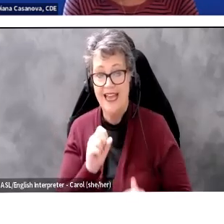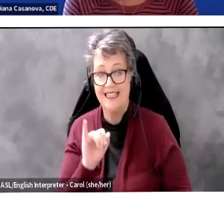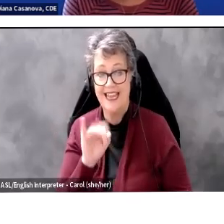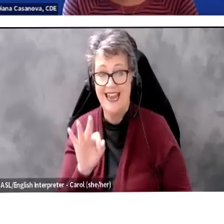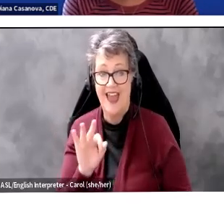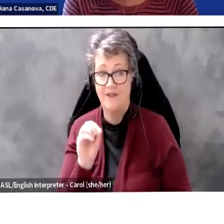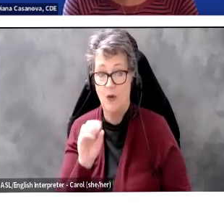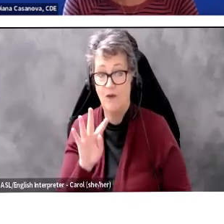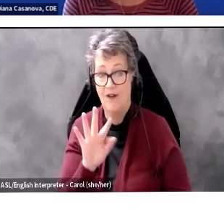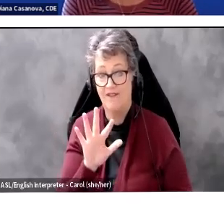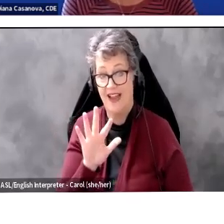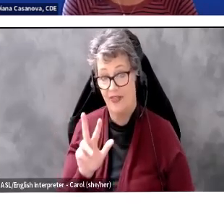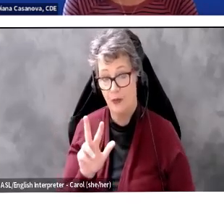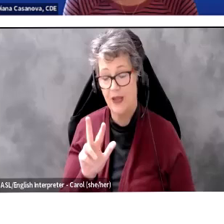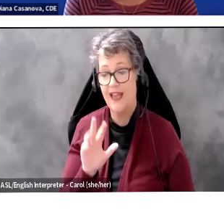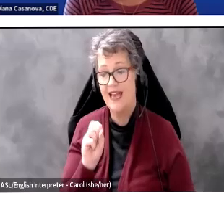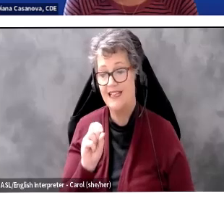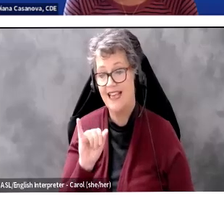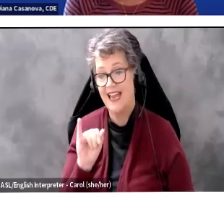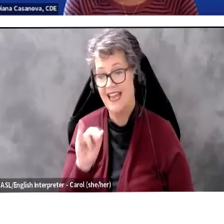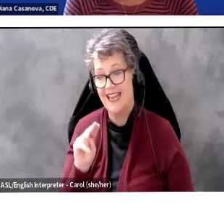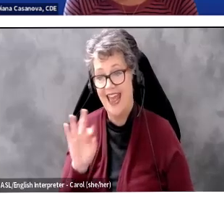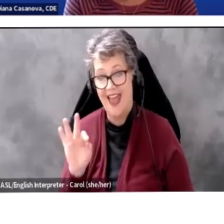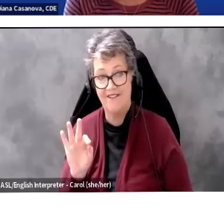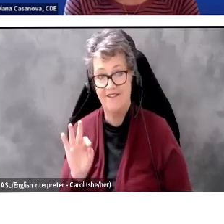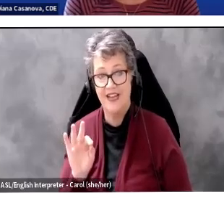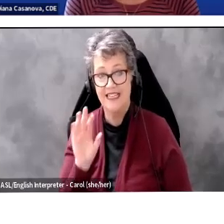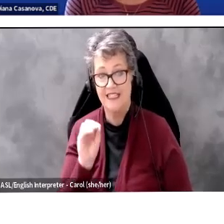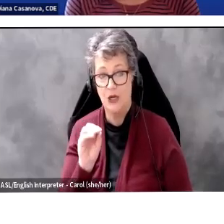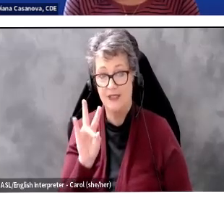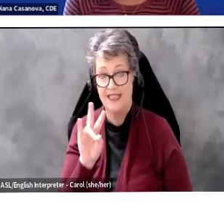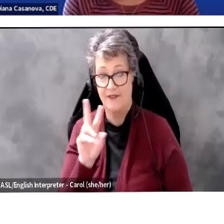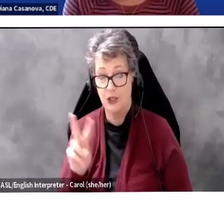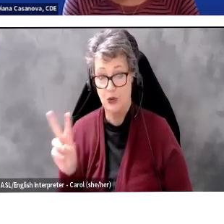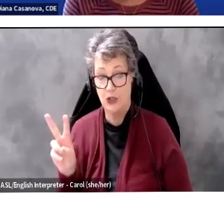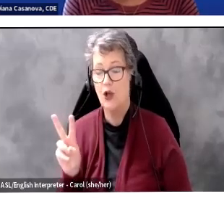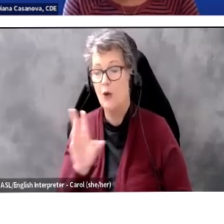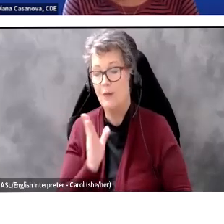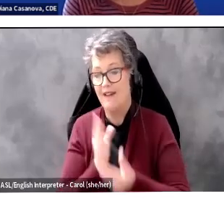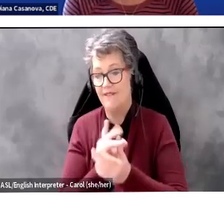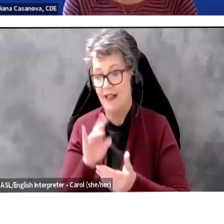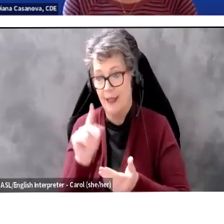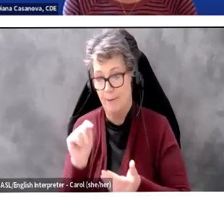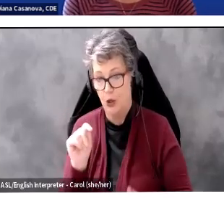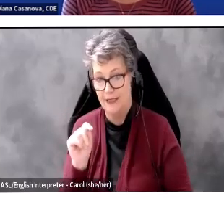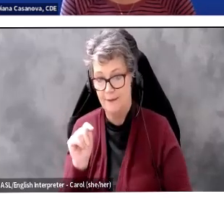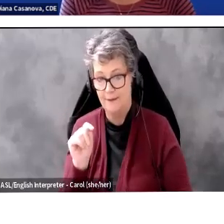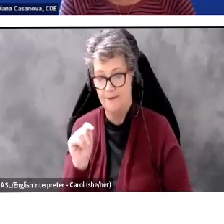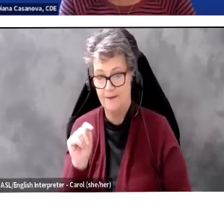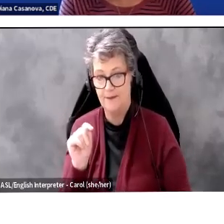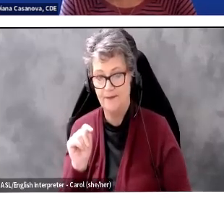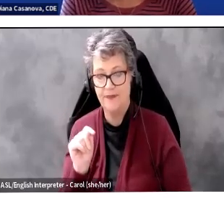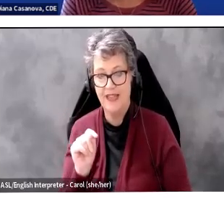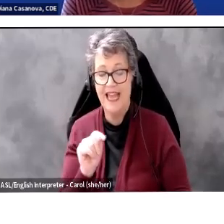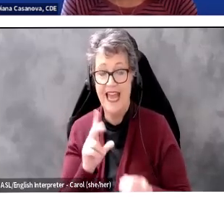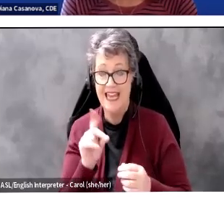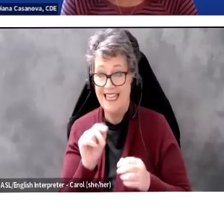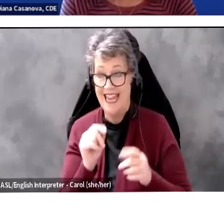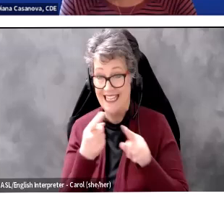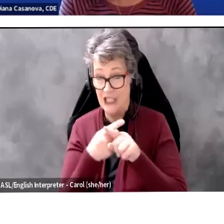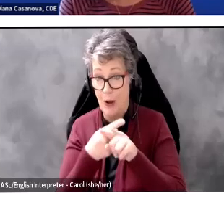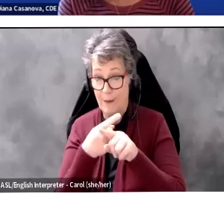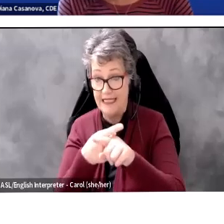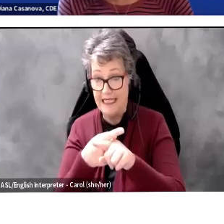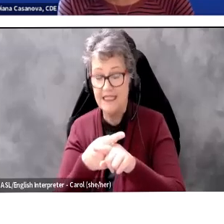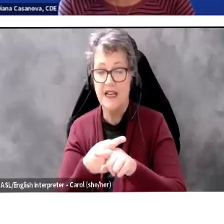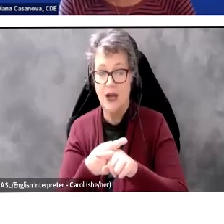SINF 0453 and SINF 0722, this will be on file input. Data discrepancies